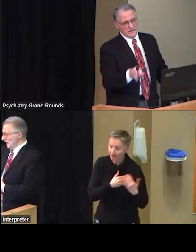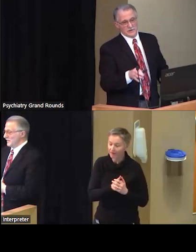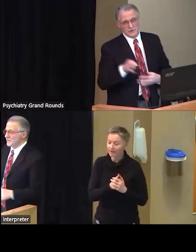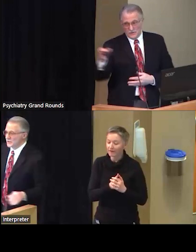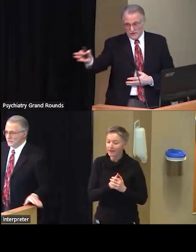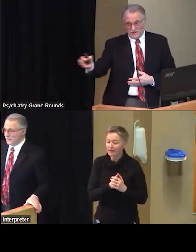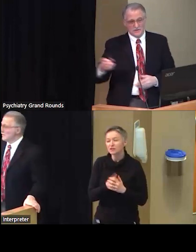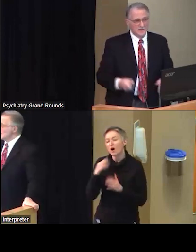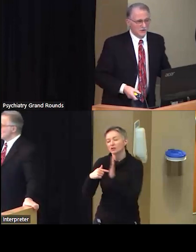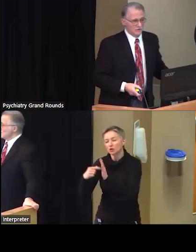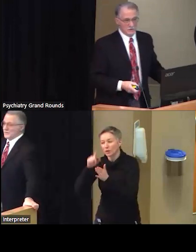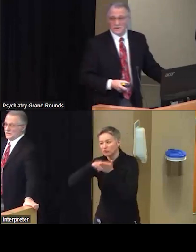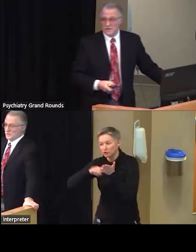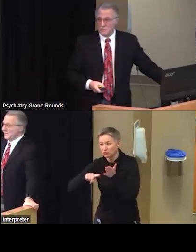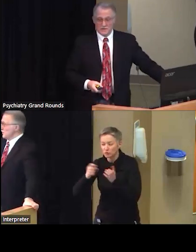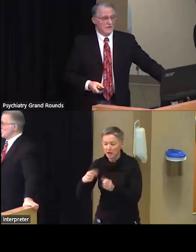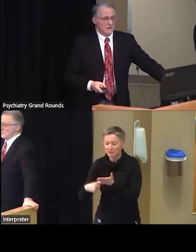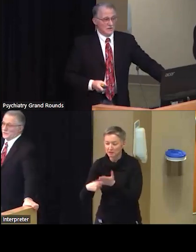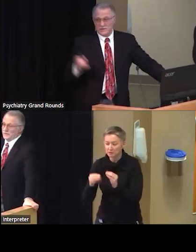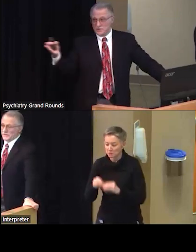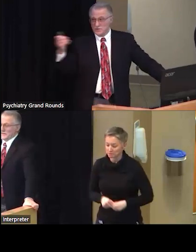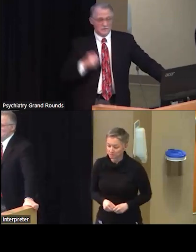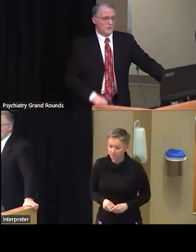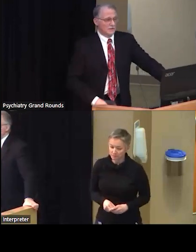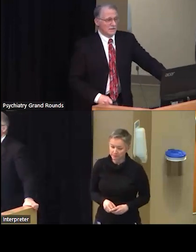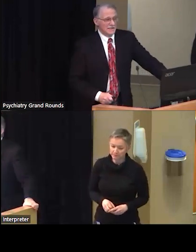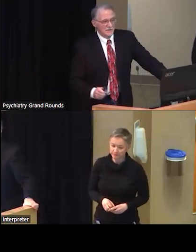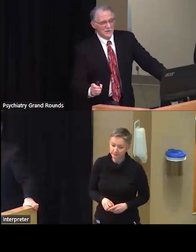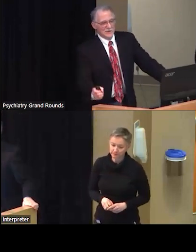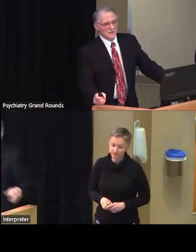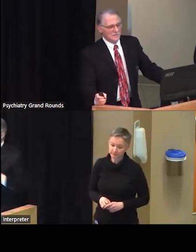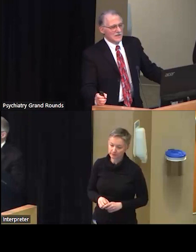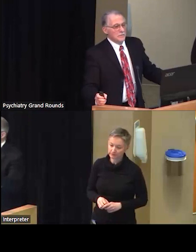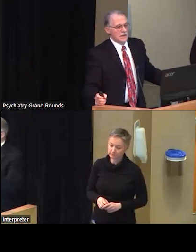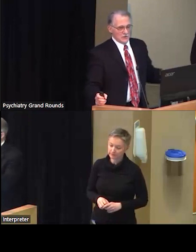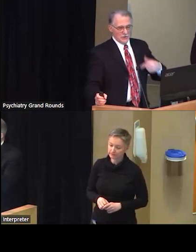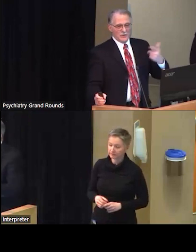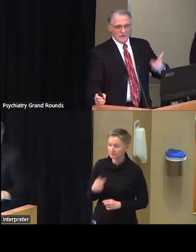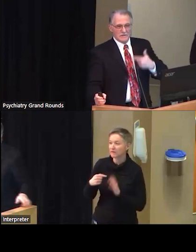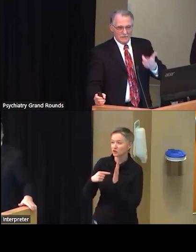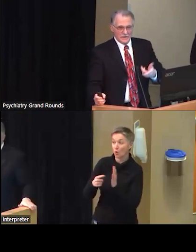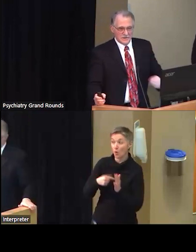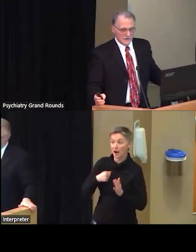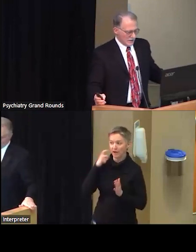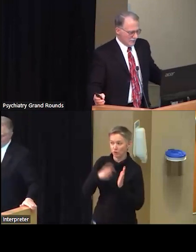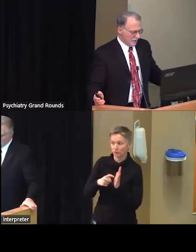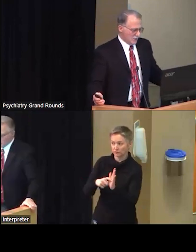show you the literature and then we can have discussion from somebody that really knows what they're doing. So, but I'll show you what I've been seeing and coming up with.